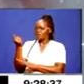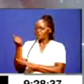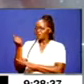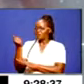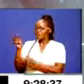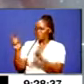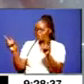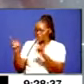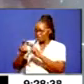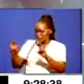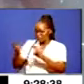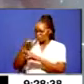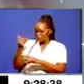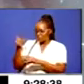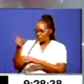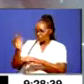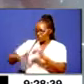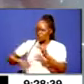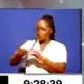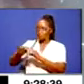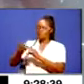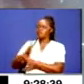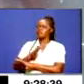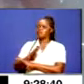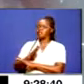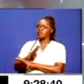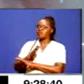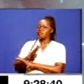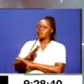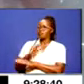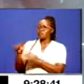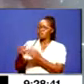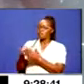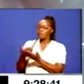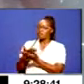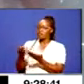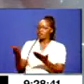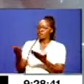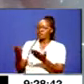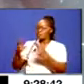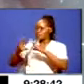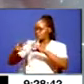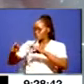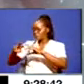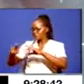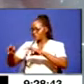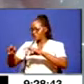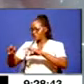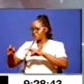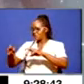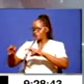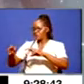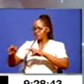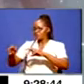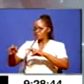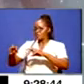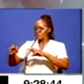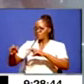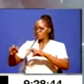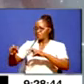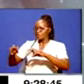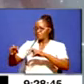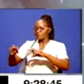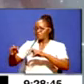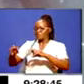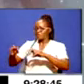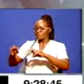you much better than it was before. And all these are a lot of research, and it happens during